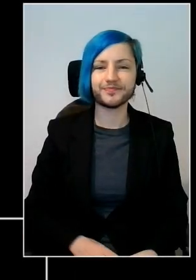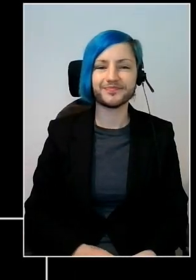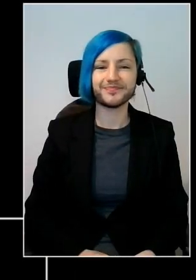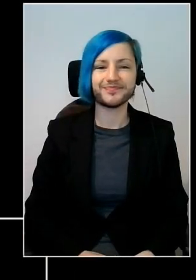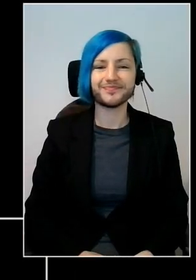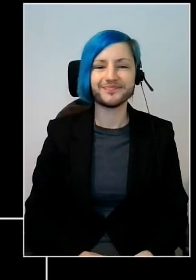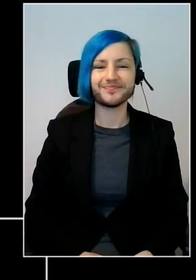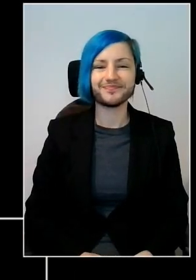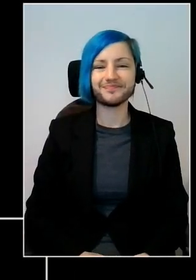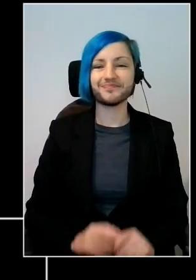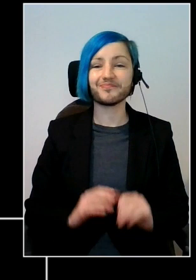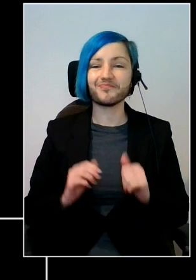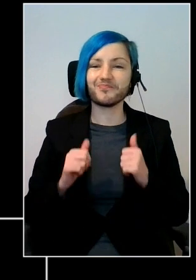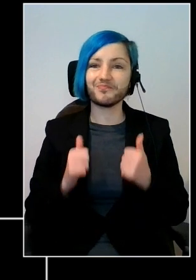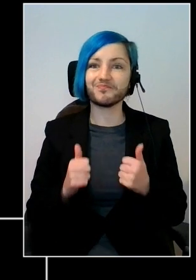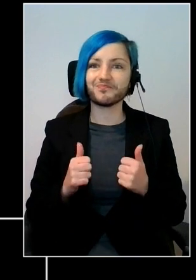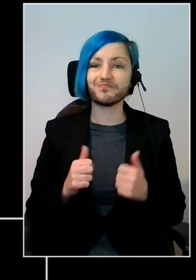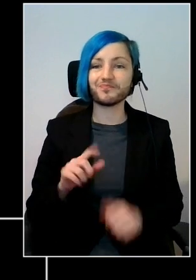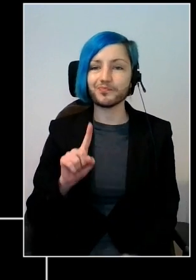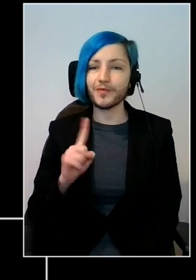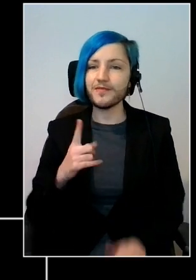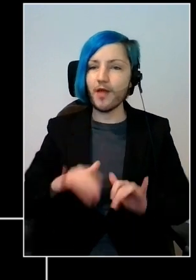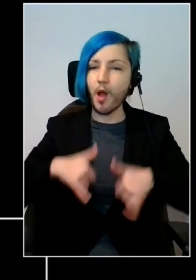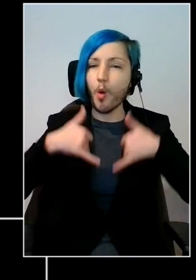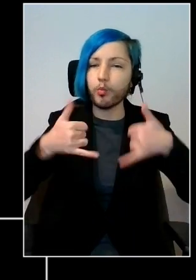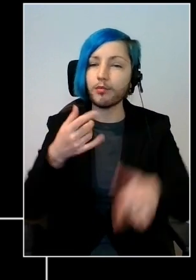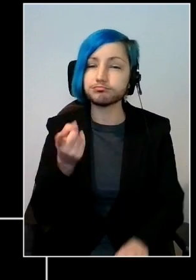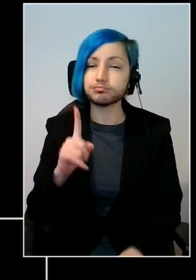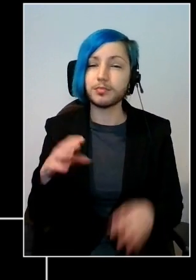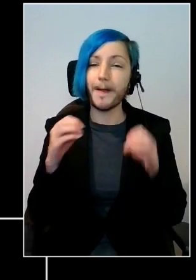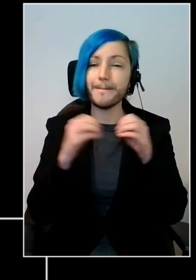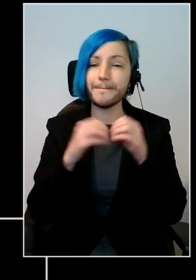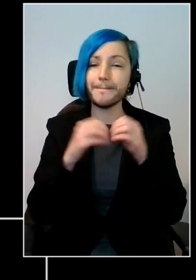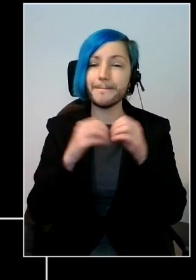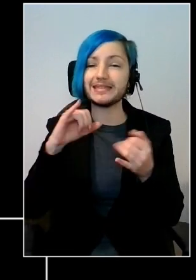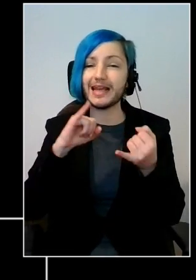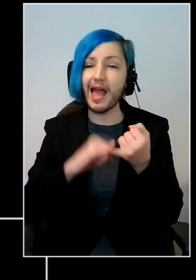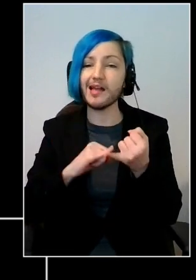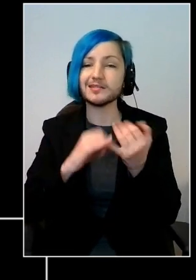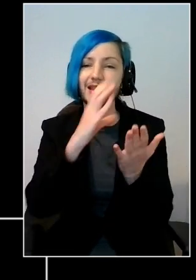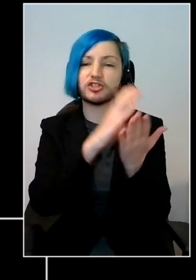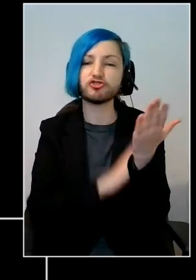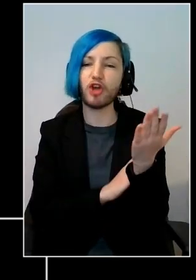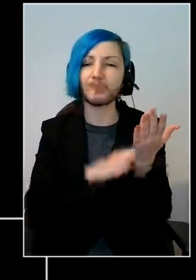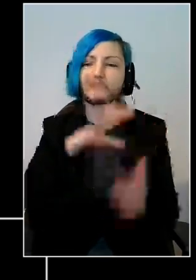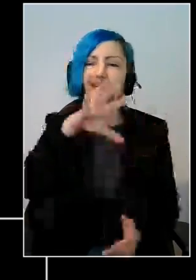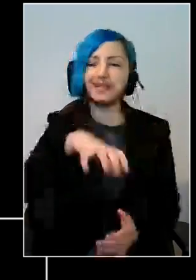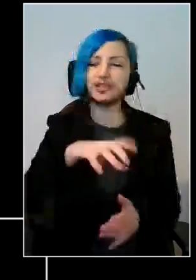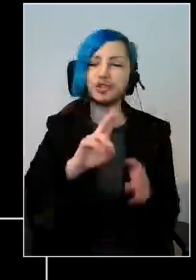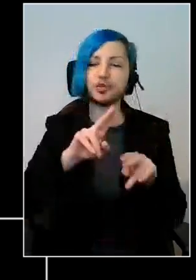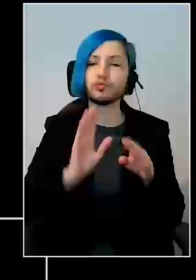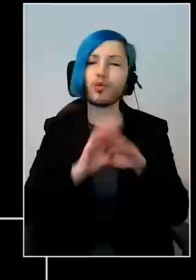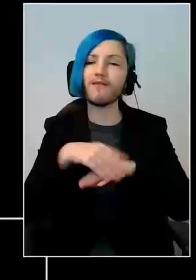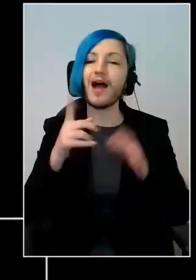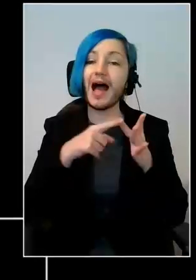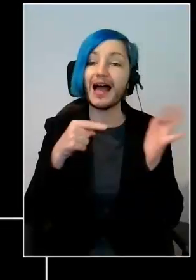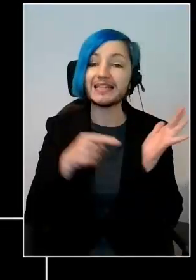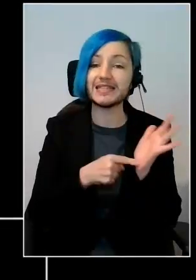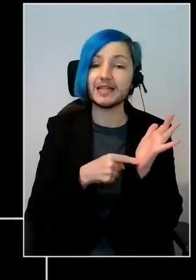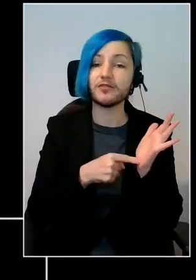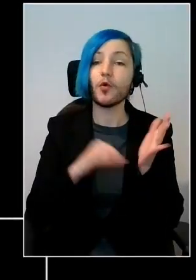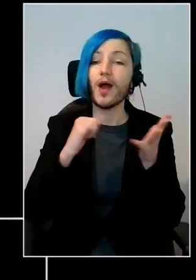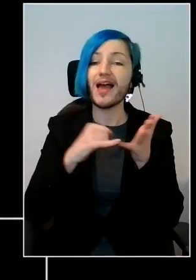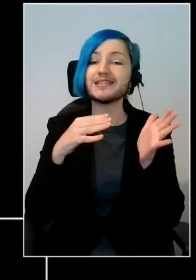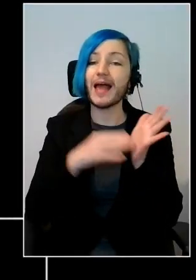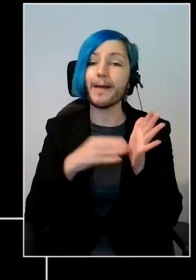Our first award is the BCS, the Chartered Institute for IT Award for SME Employer of the Year. And here to present the award